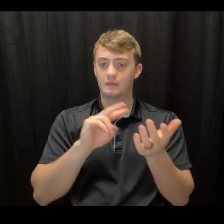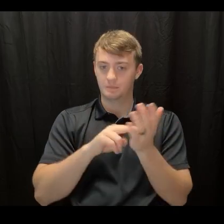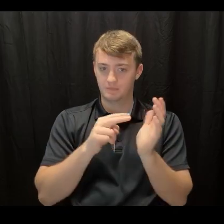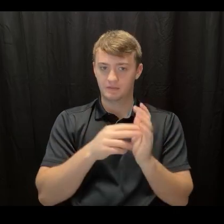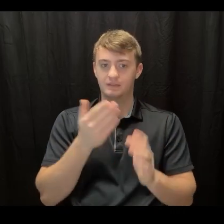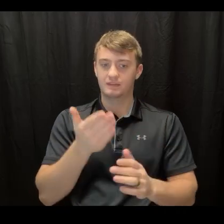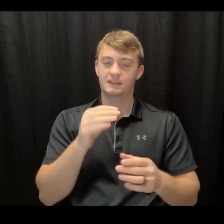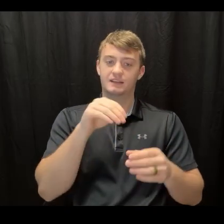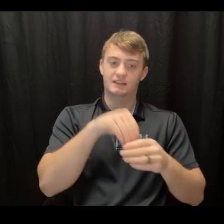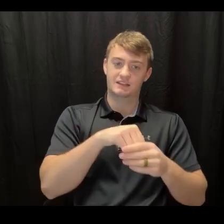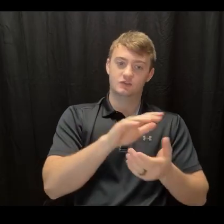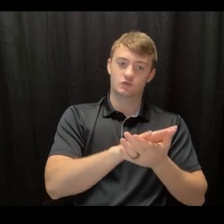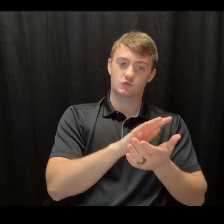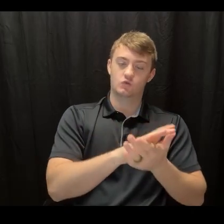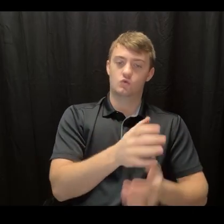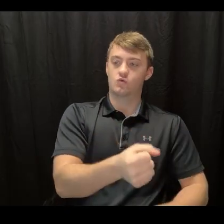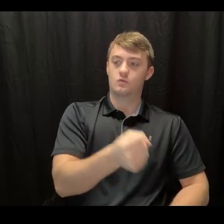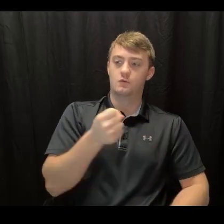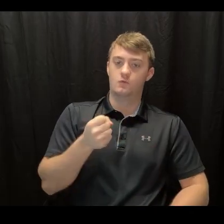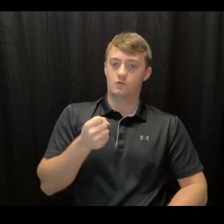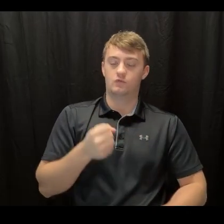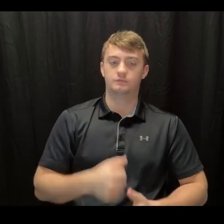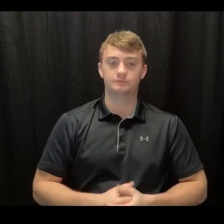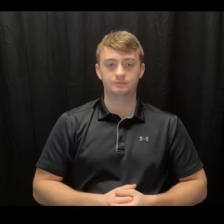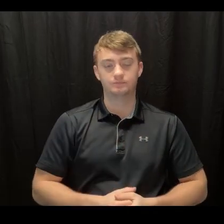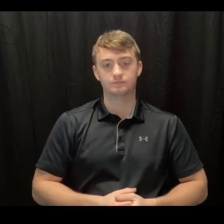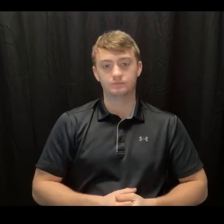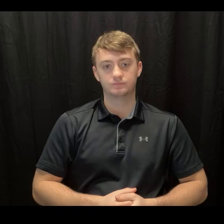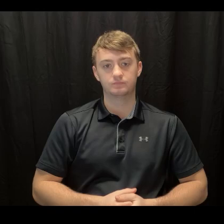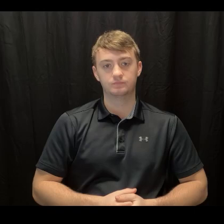So this is in-school removal.